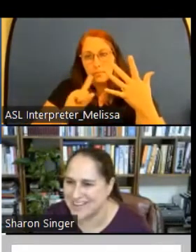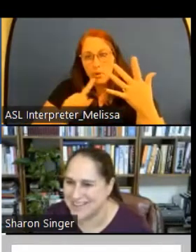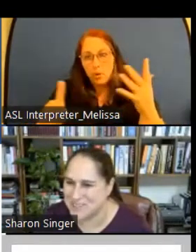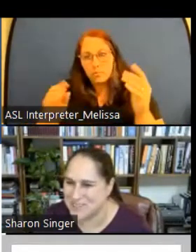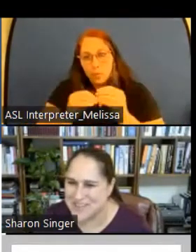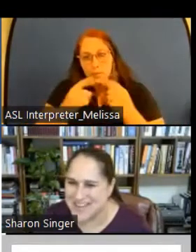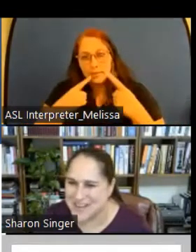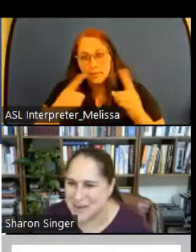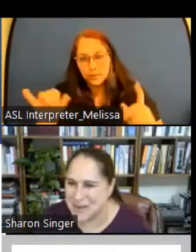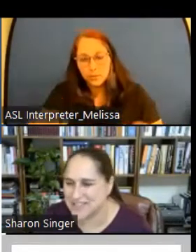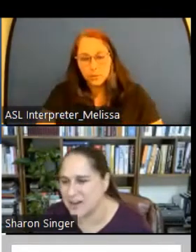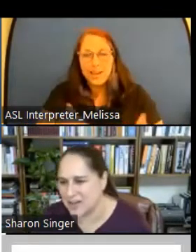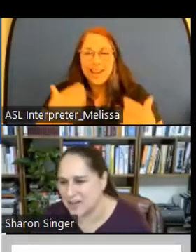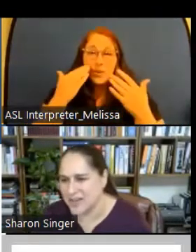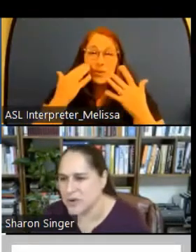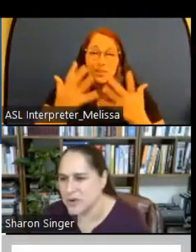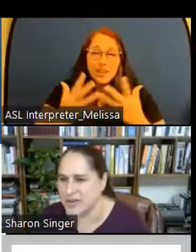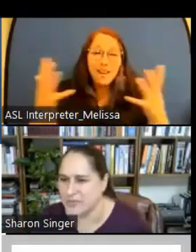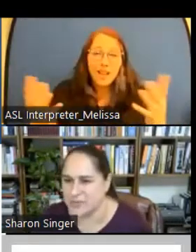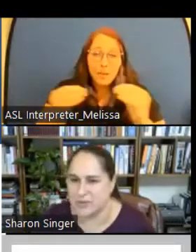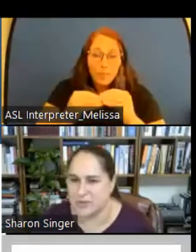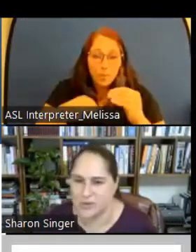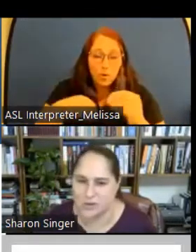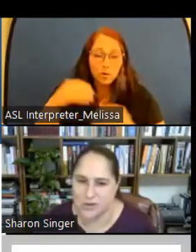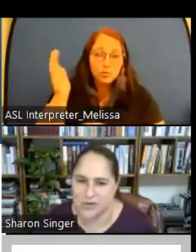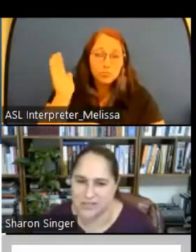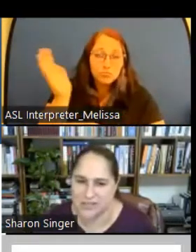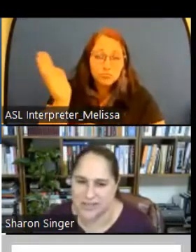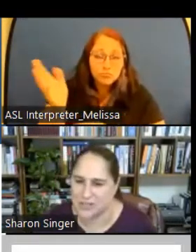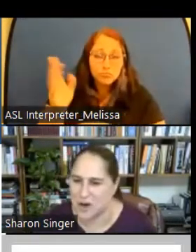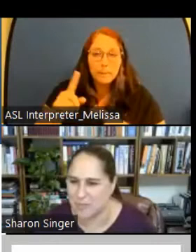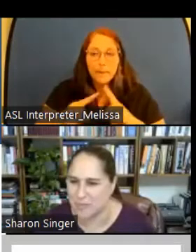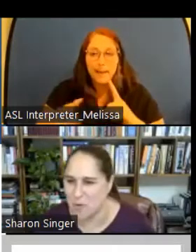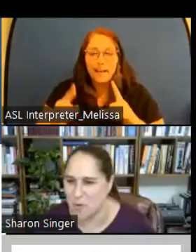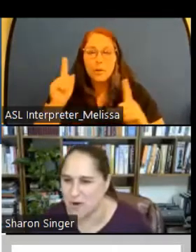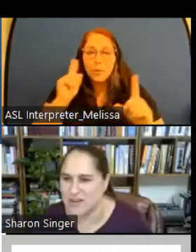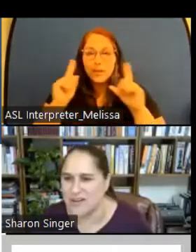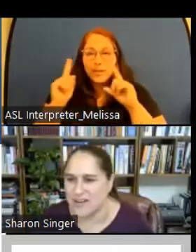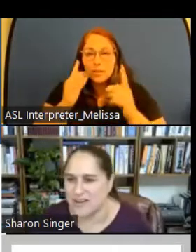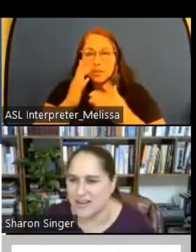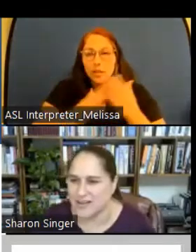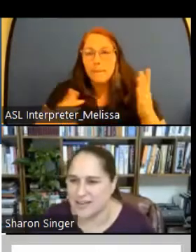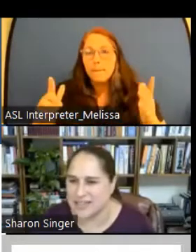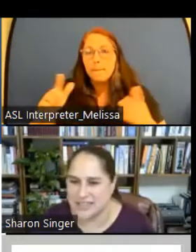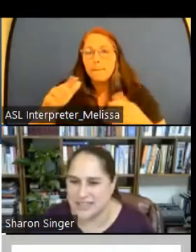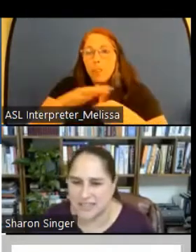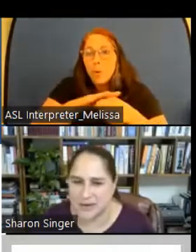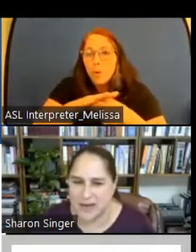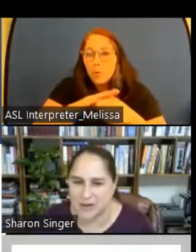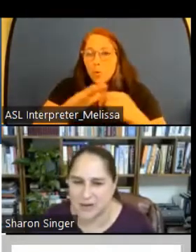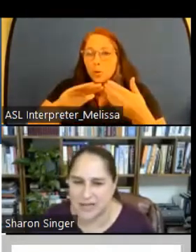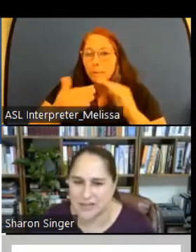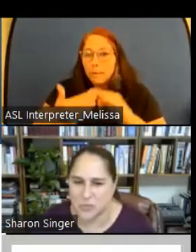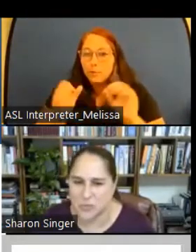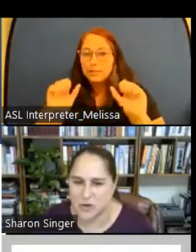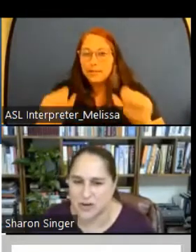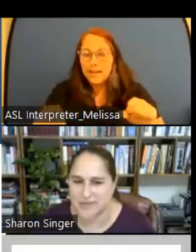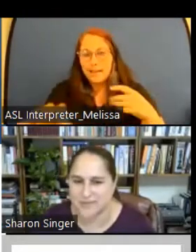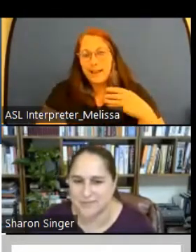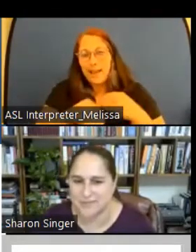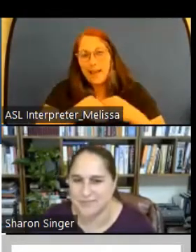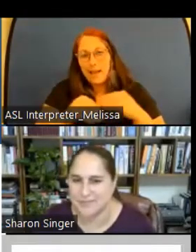but I will pass it off. And I think we're going to hear from some local communities that can talk more in detail about how to make this